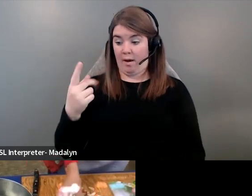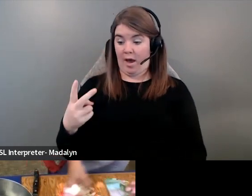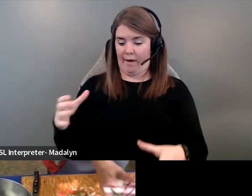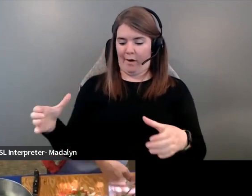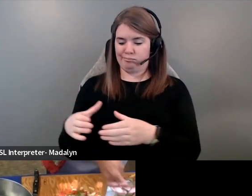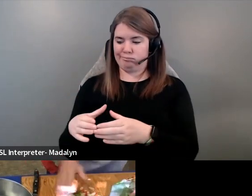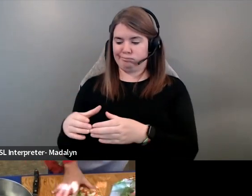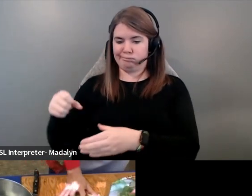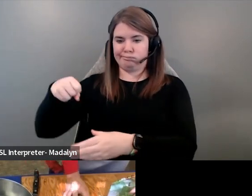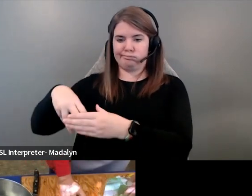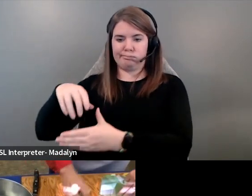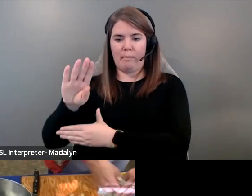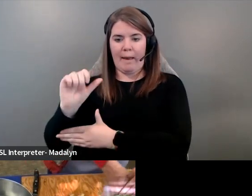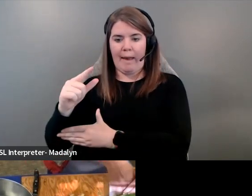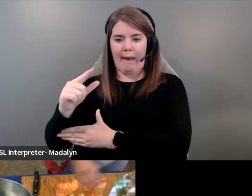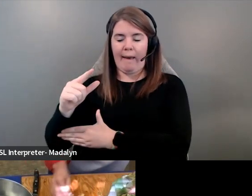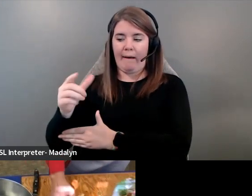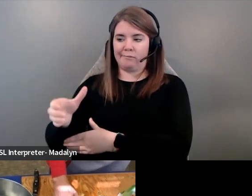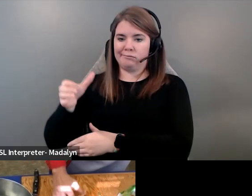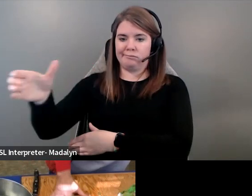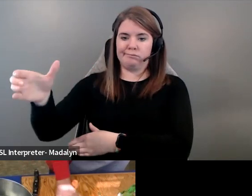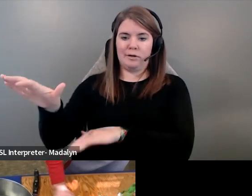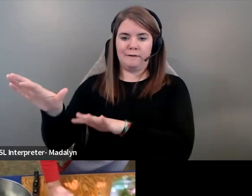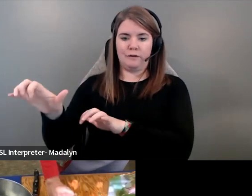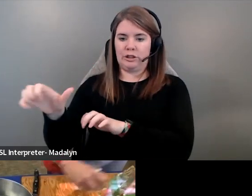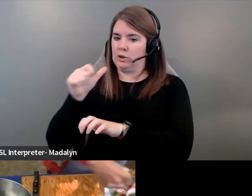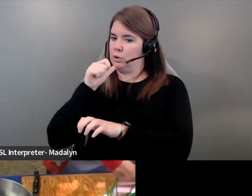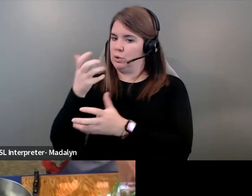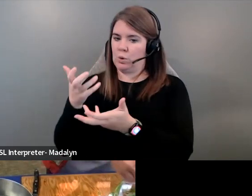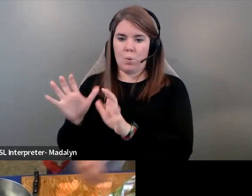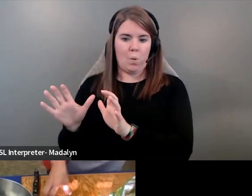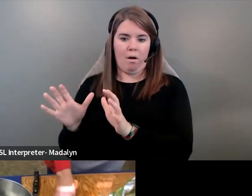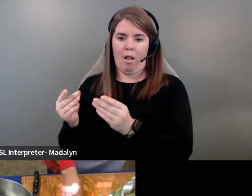And then it goes right back into the freezer. You don't let it thaw out.